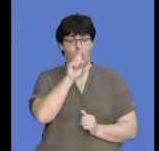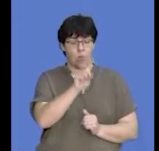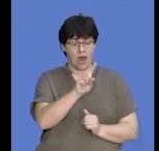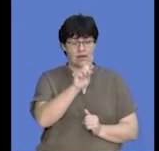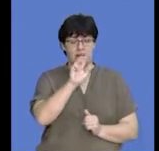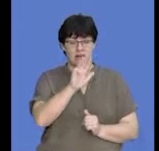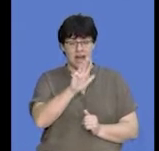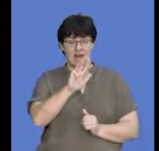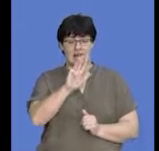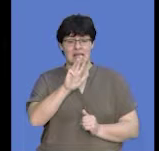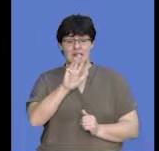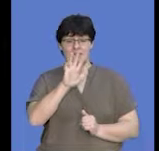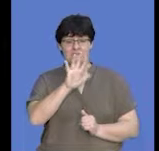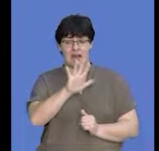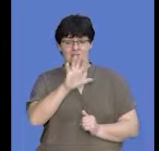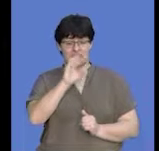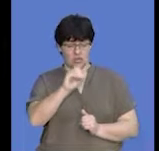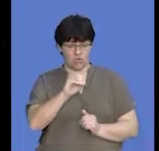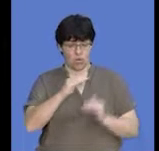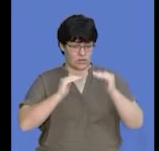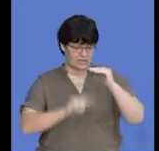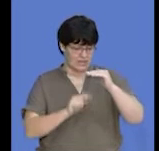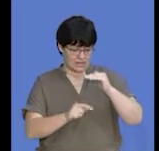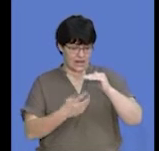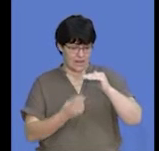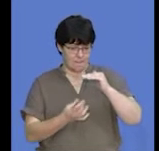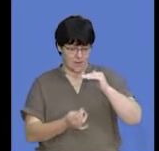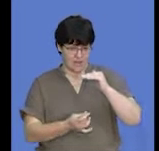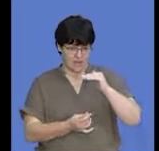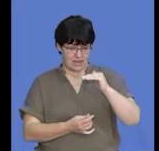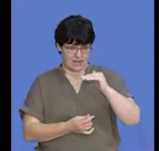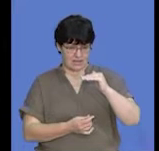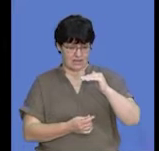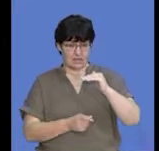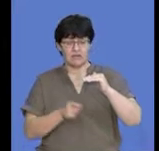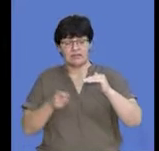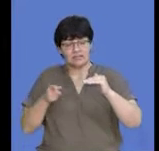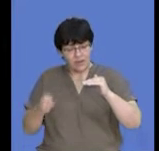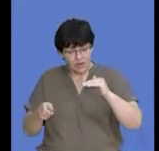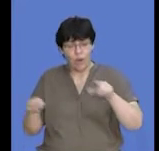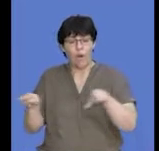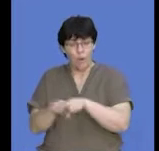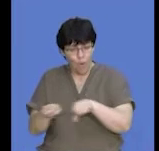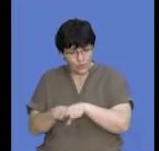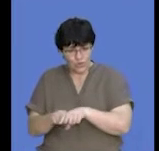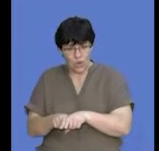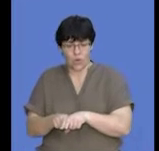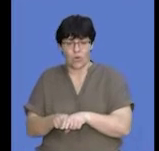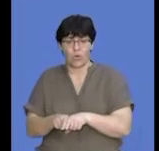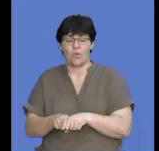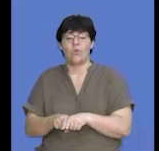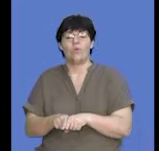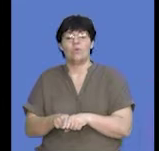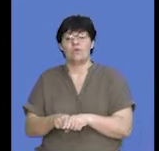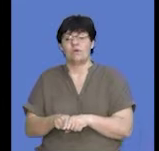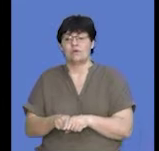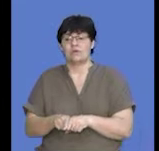1950, which is my denominator, which in this case is my horizontal equivalent, must also be divided by